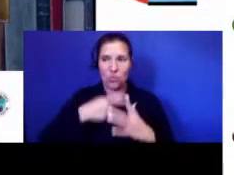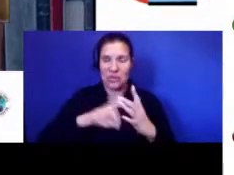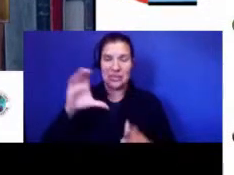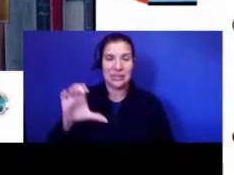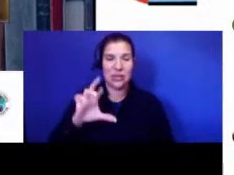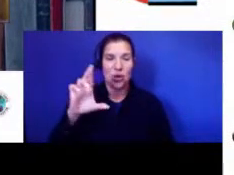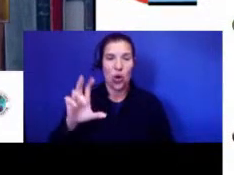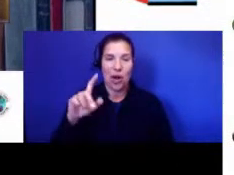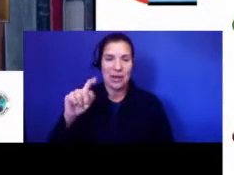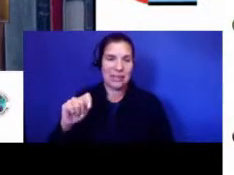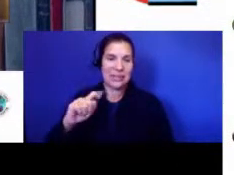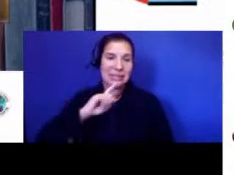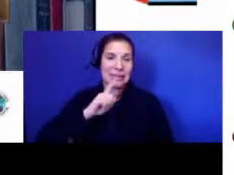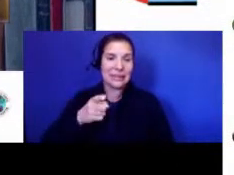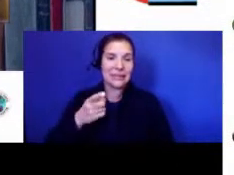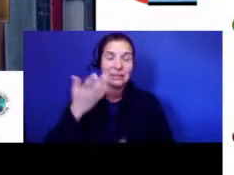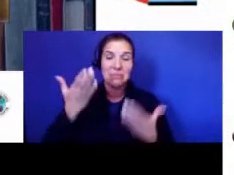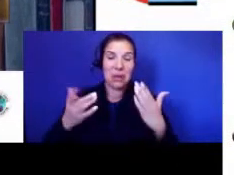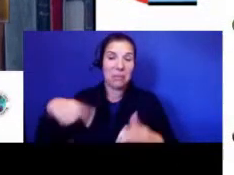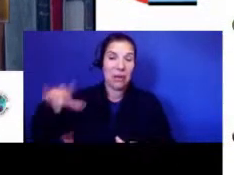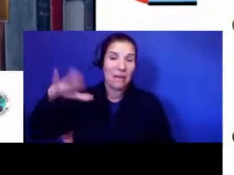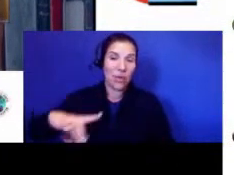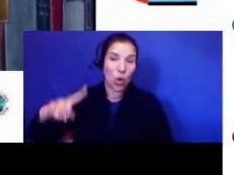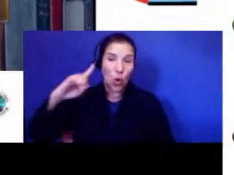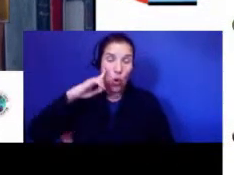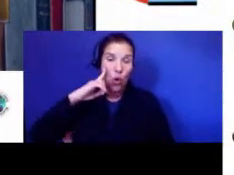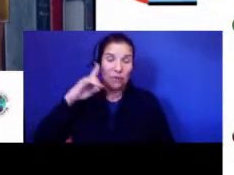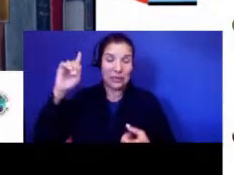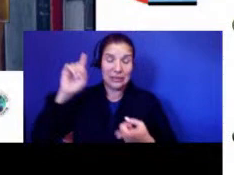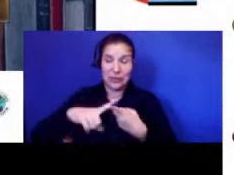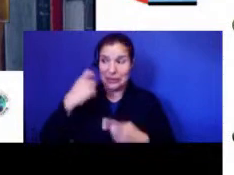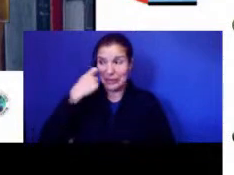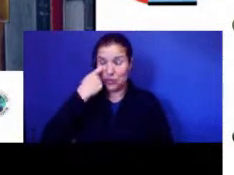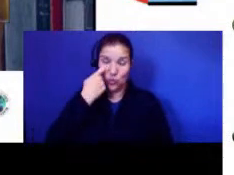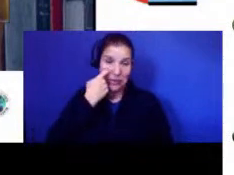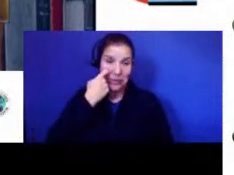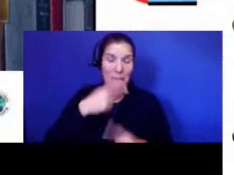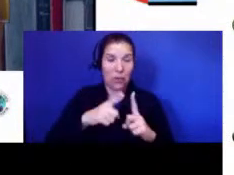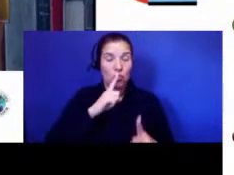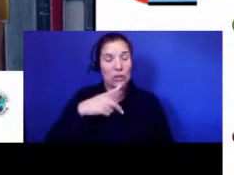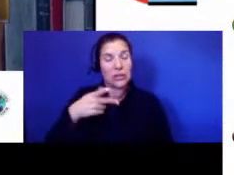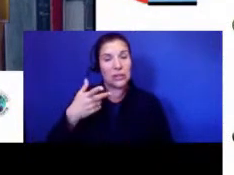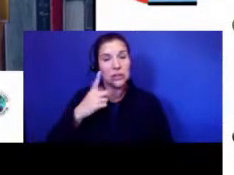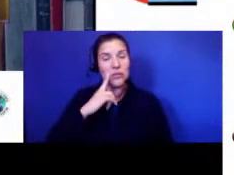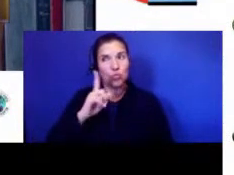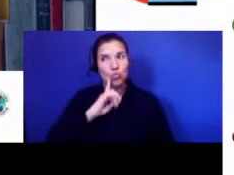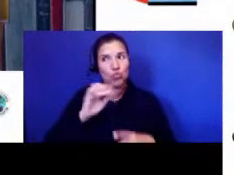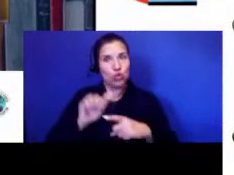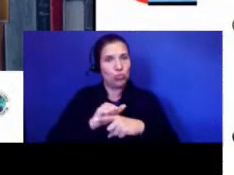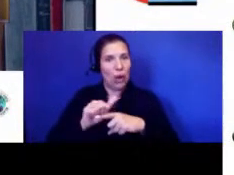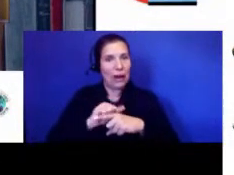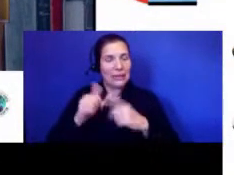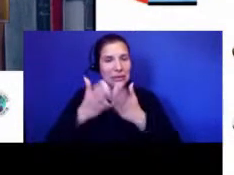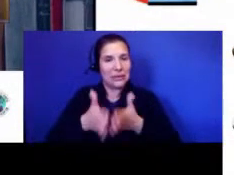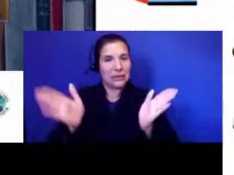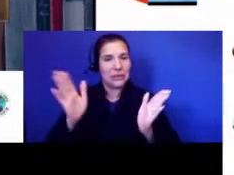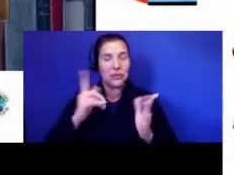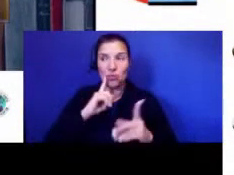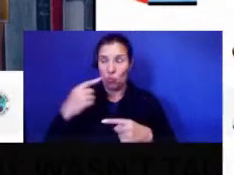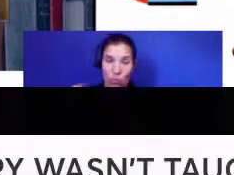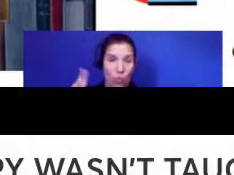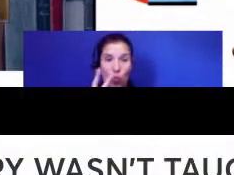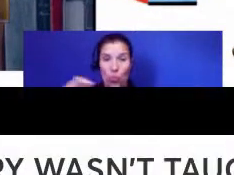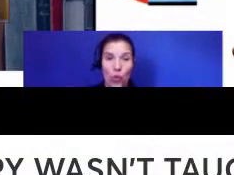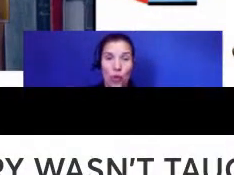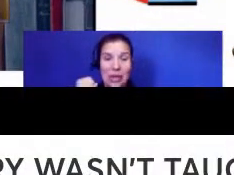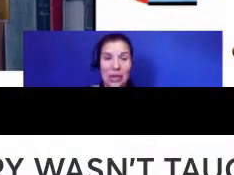is. Although many of you may not have heard of it until last year, it's a prism and it's a practice that for more than 30 years